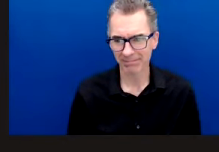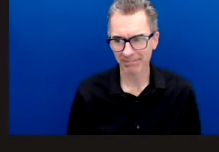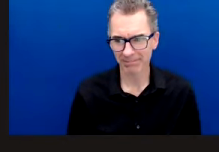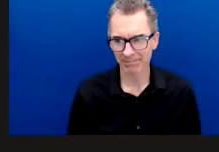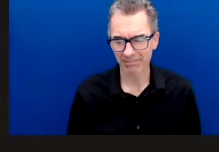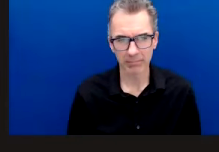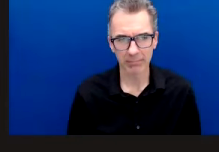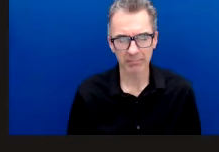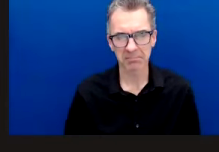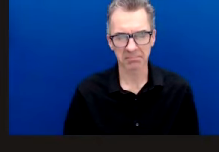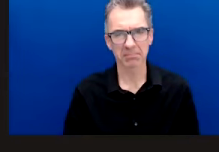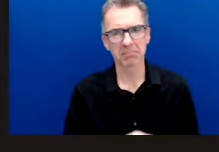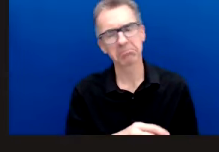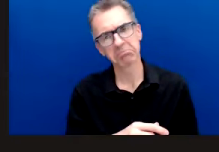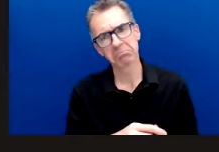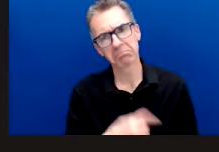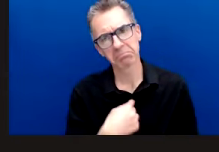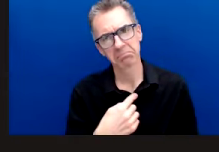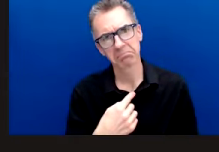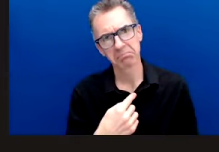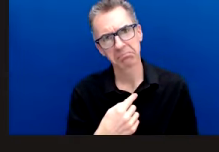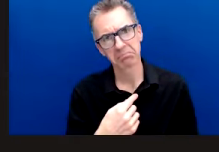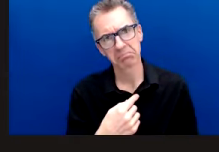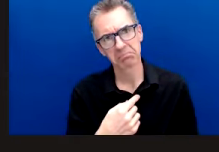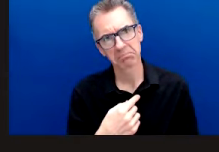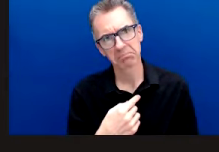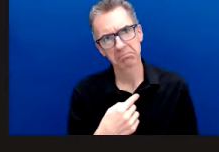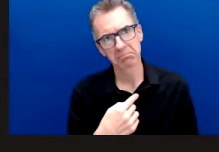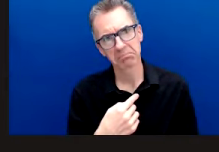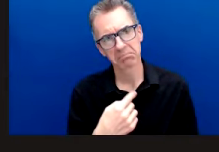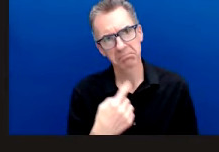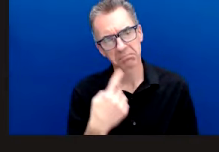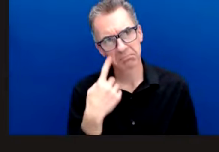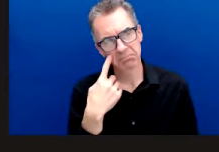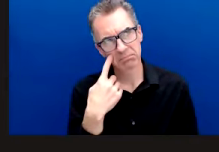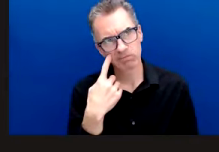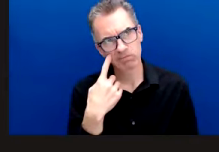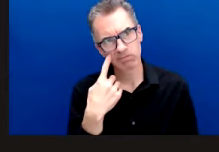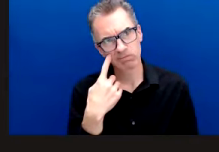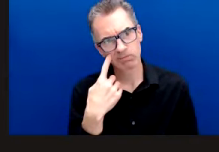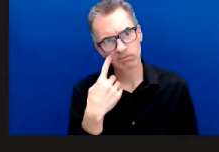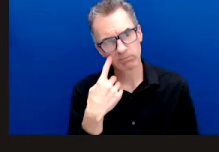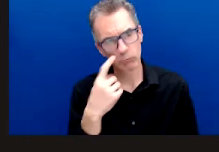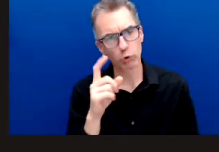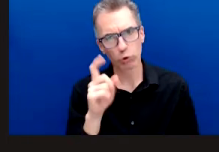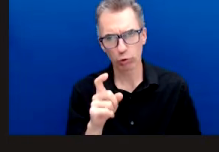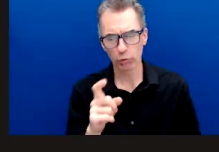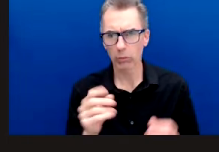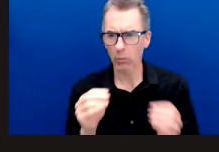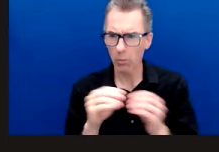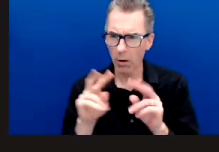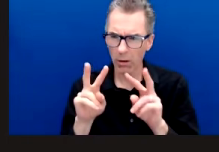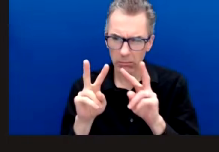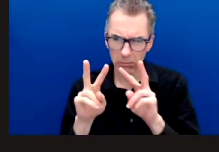Well, I would think that perhaps it would prompt further investigation. I'm not